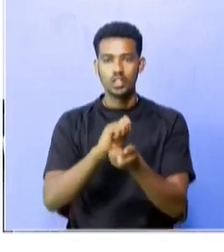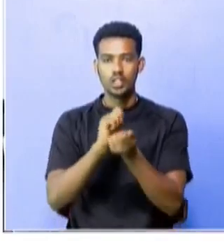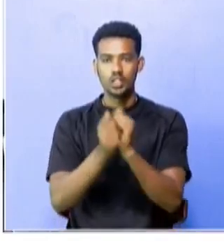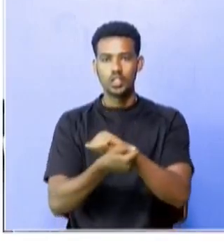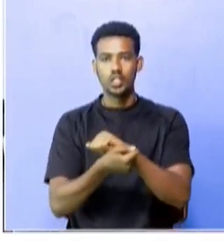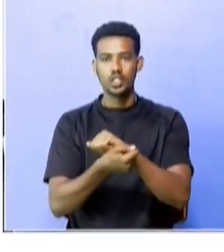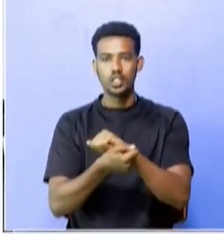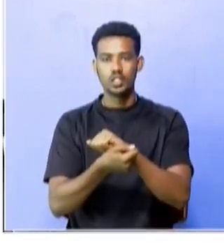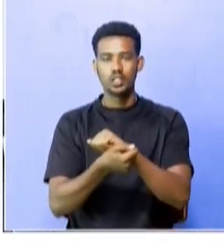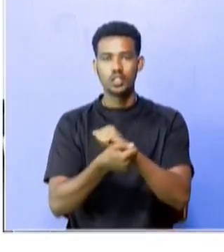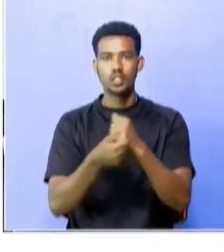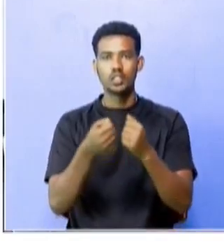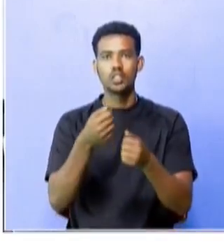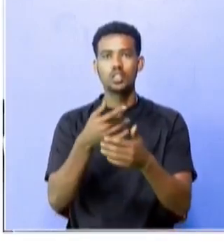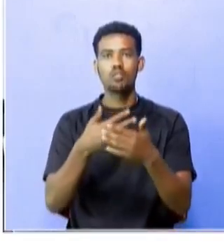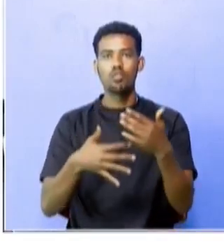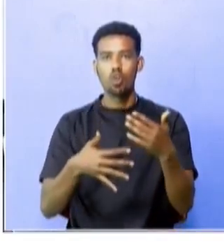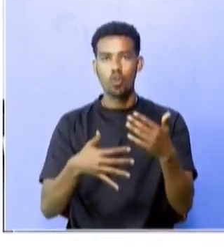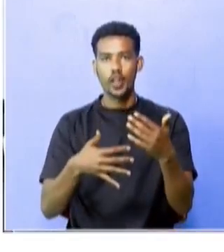following